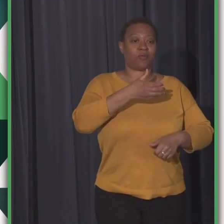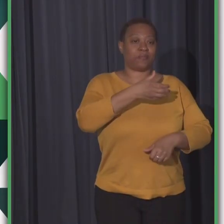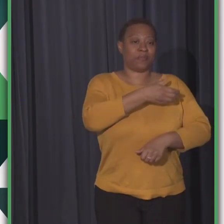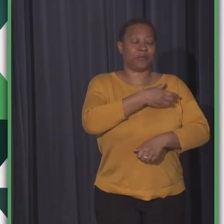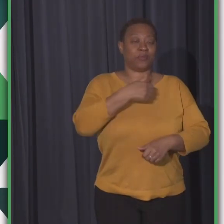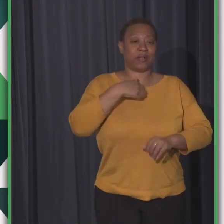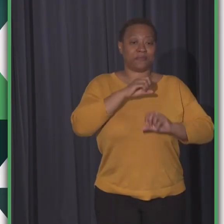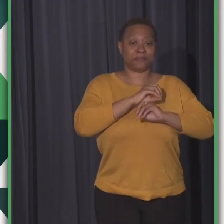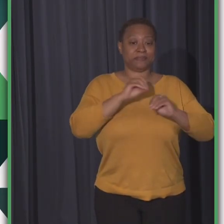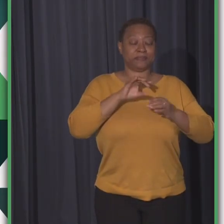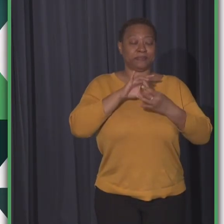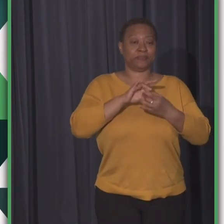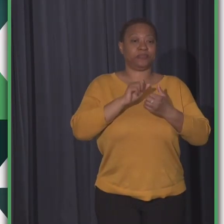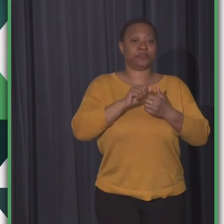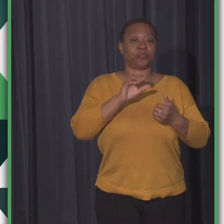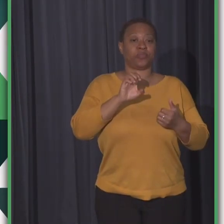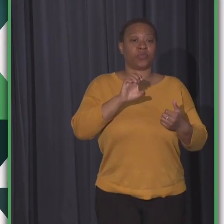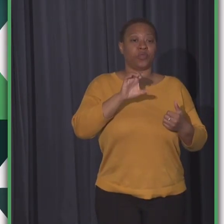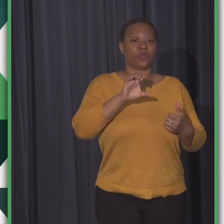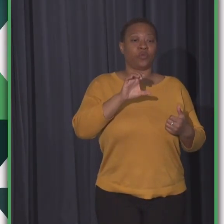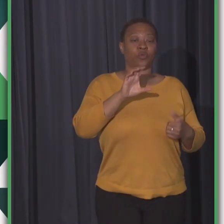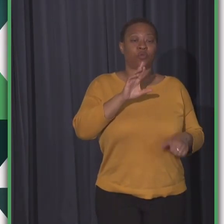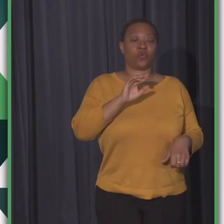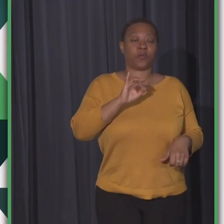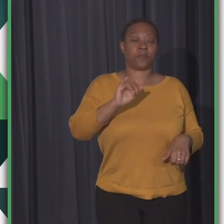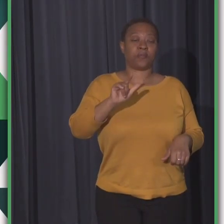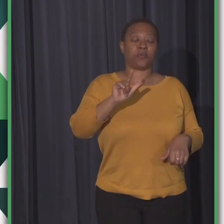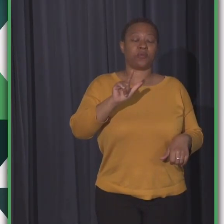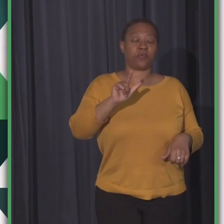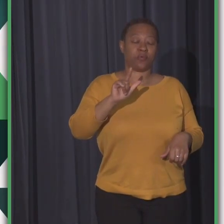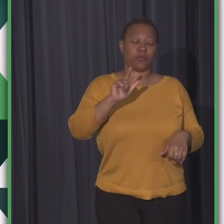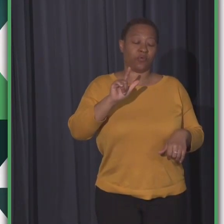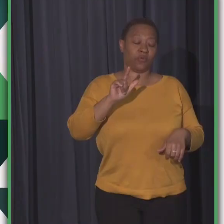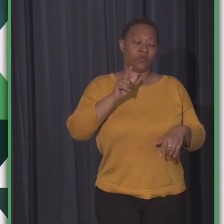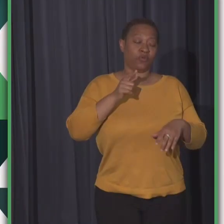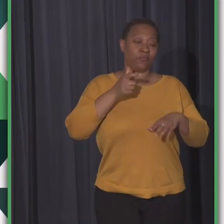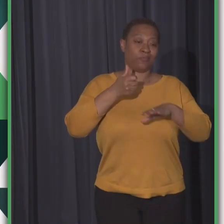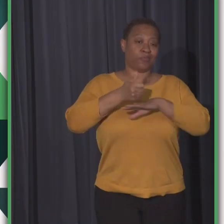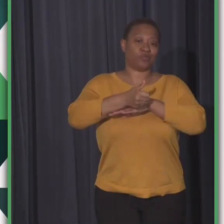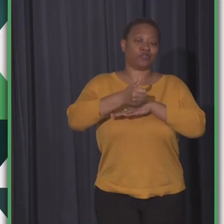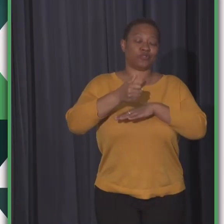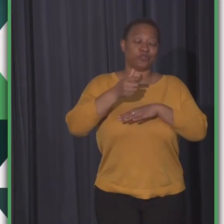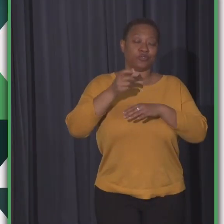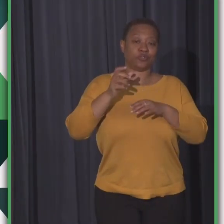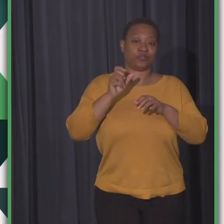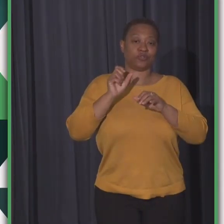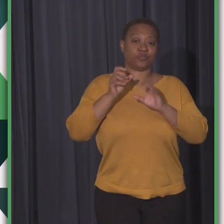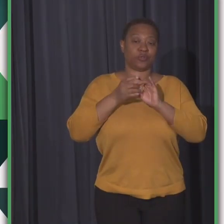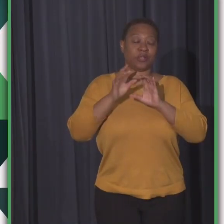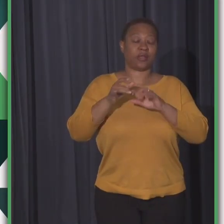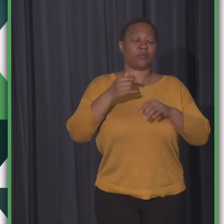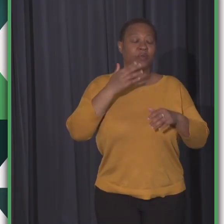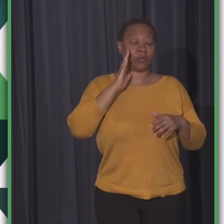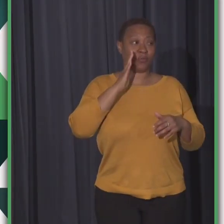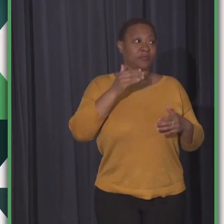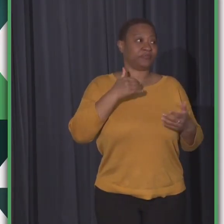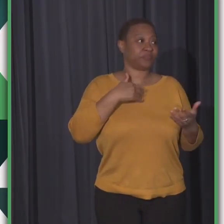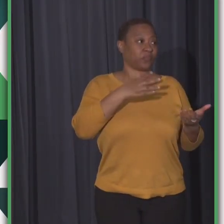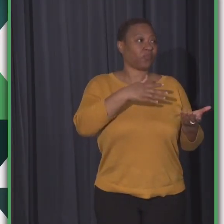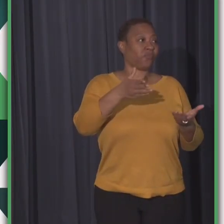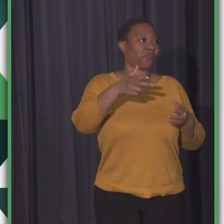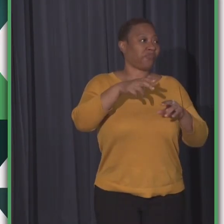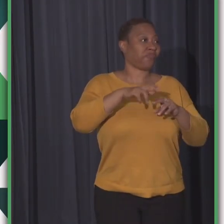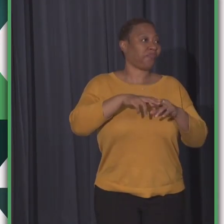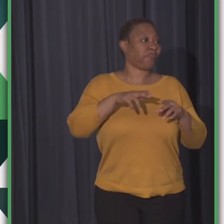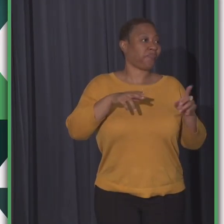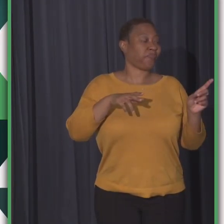do with any criminal prosecutions in no shape, form, or fashion. But I'll have the deputy, and thank you, ma'am. You can be seated.